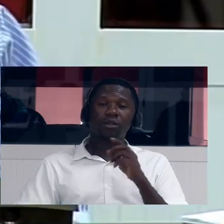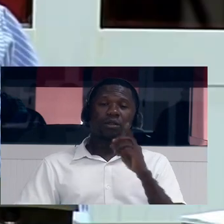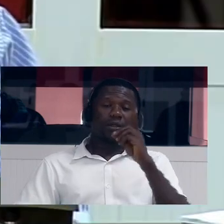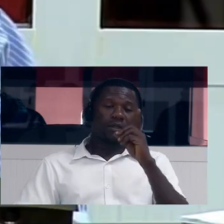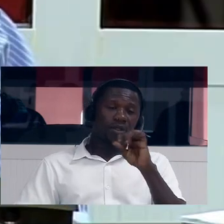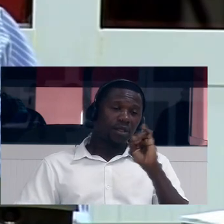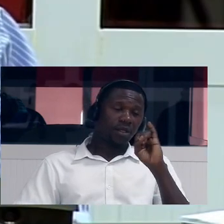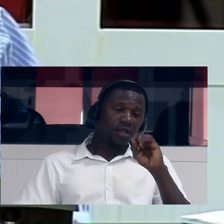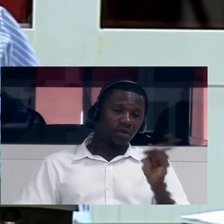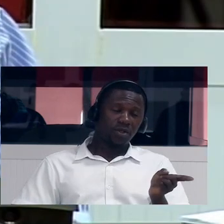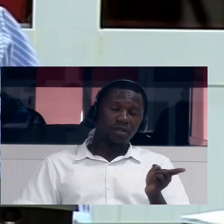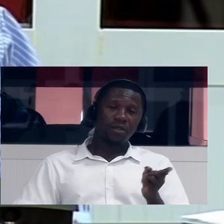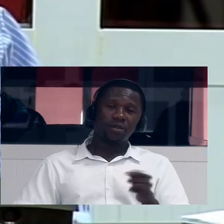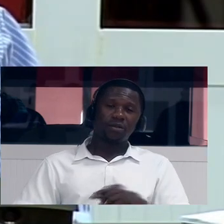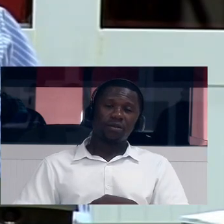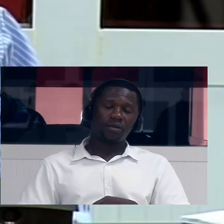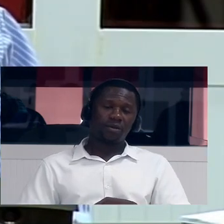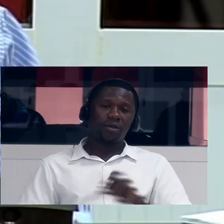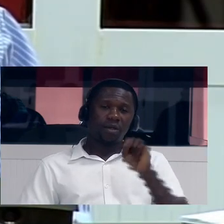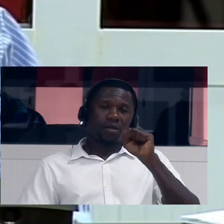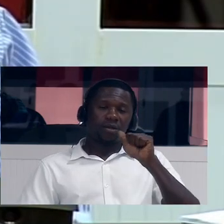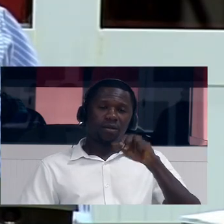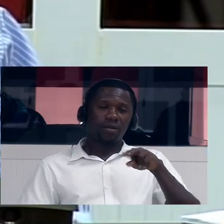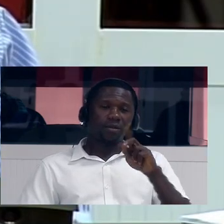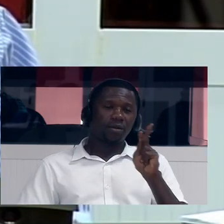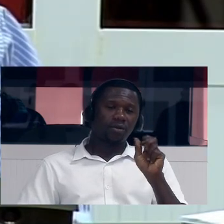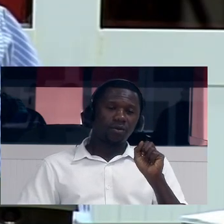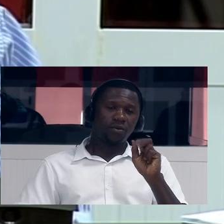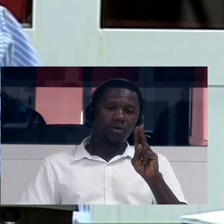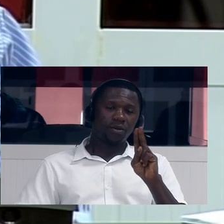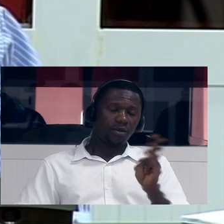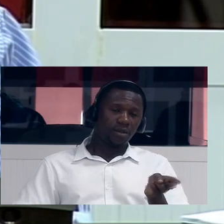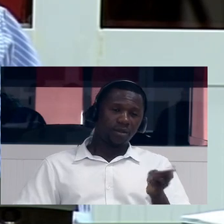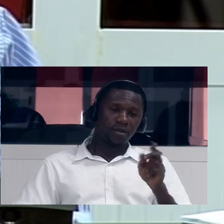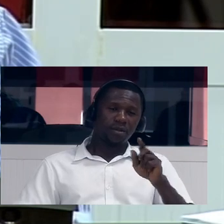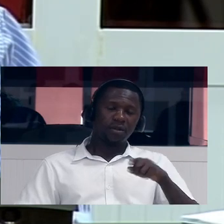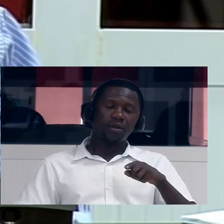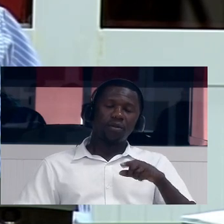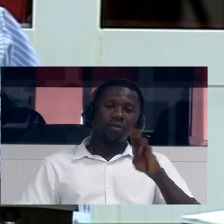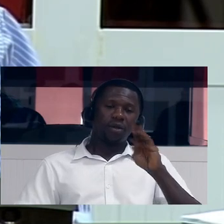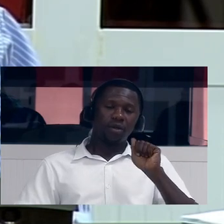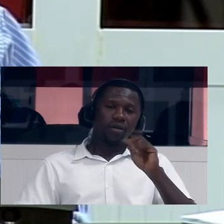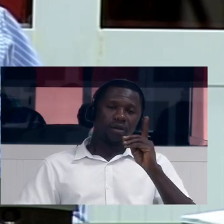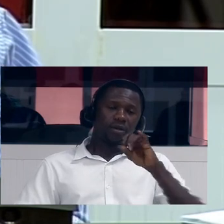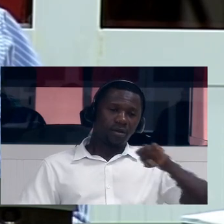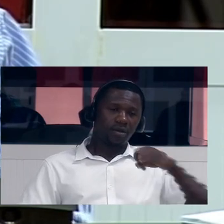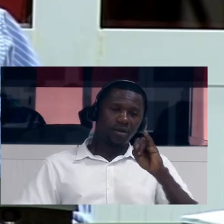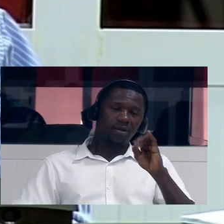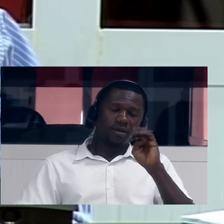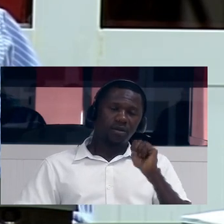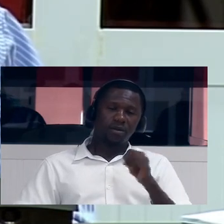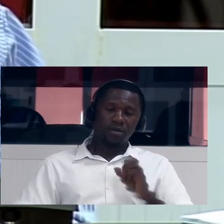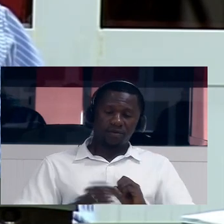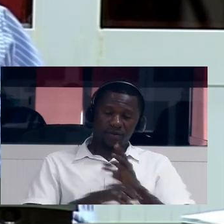Sankumbaje. So he was the Deputy Inspector General of Police at the time. He referred him to me for punishment, which I expected,